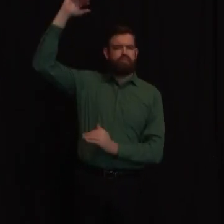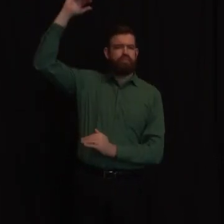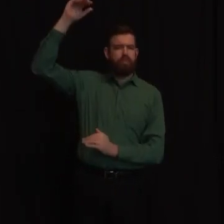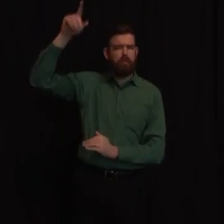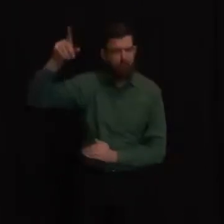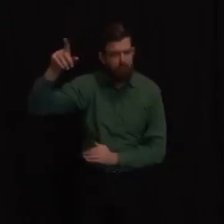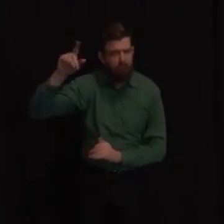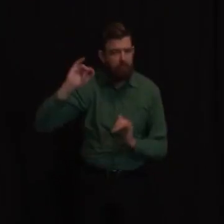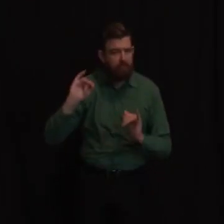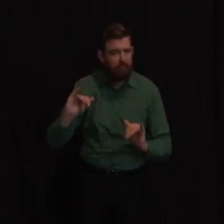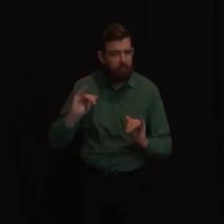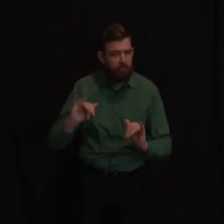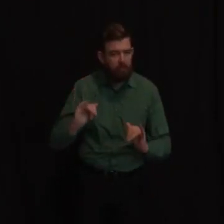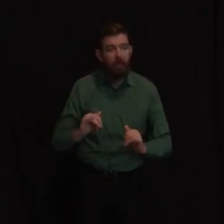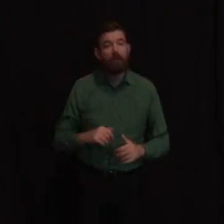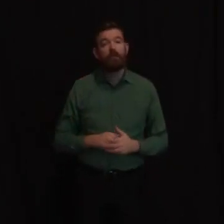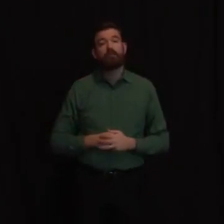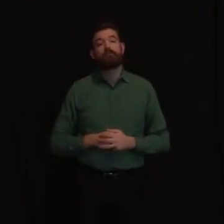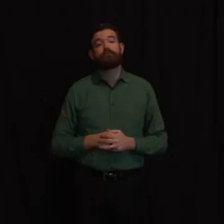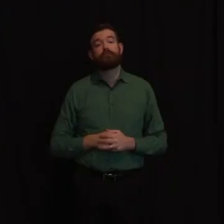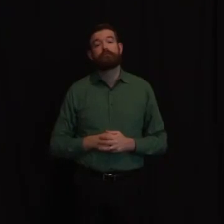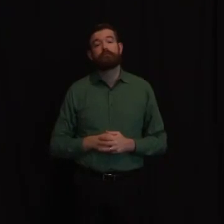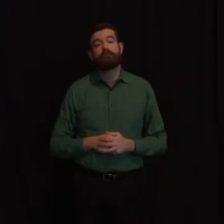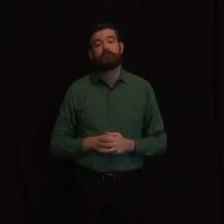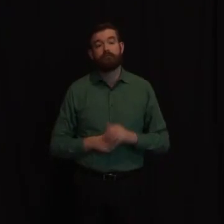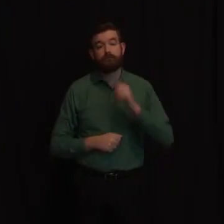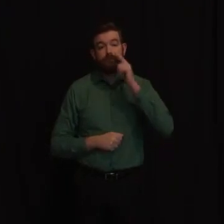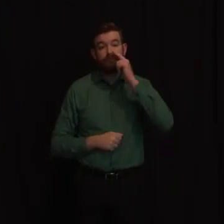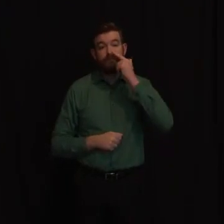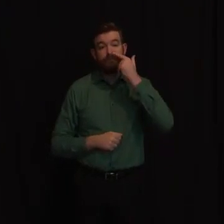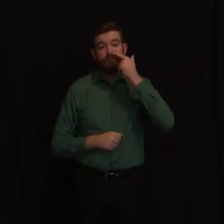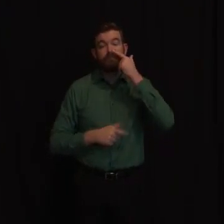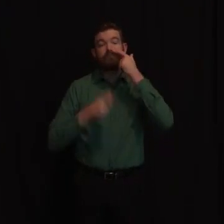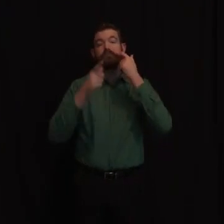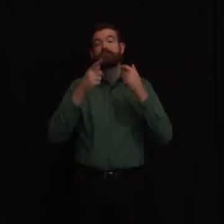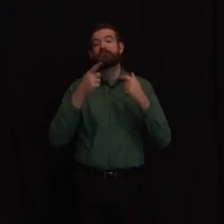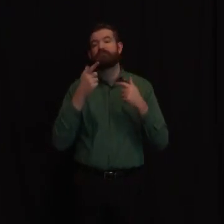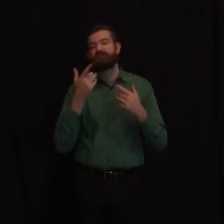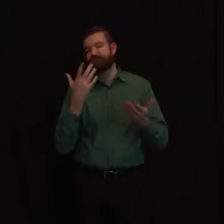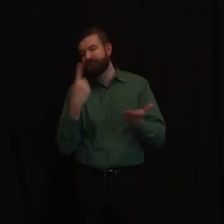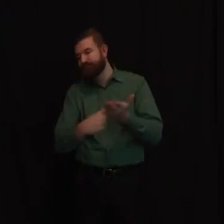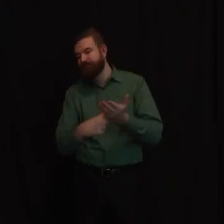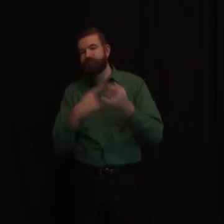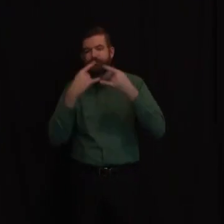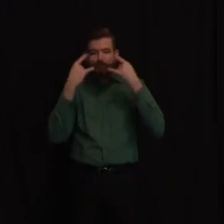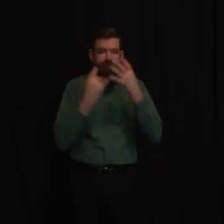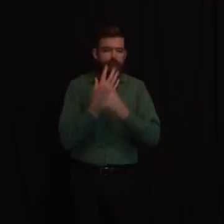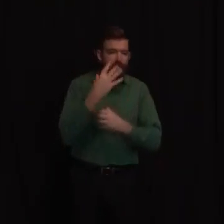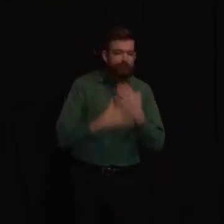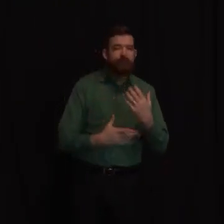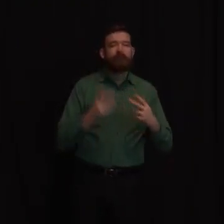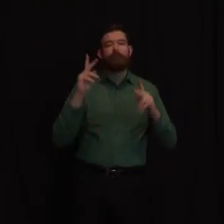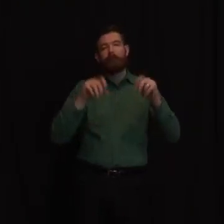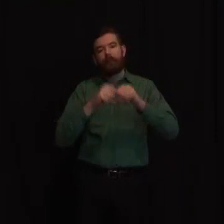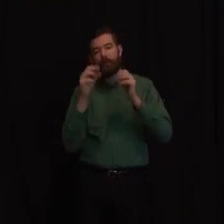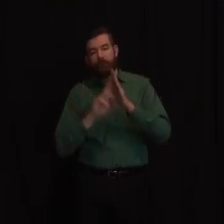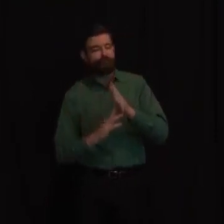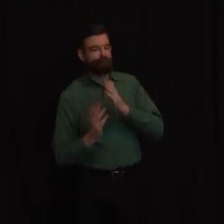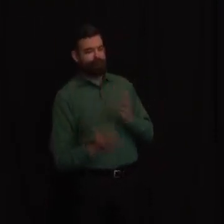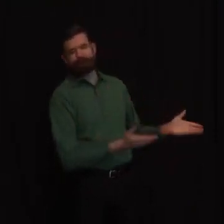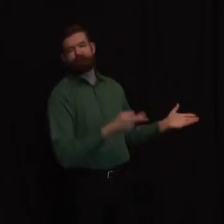that. With that, for compliance, PPE, infrastructure, and other matters, please help me welcome Colonel Pat Callahan. Thank you, Governor.